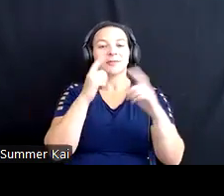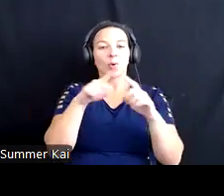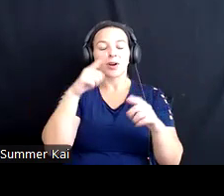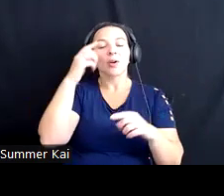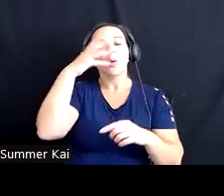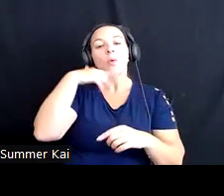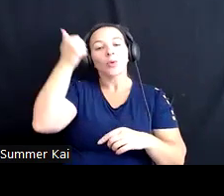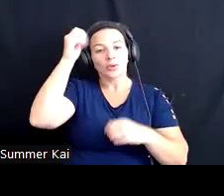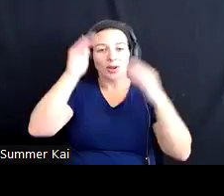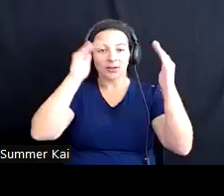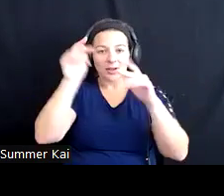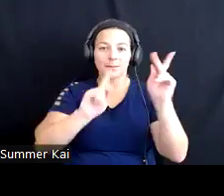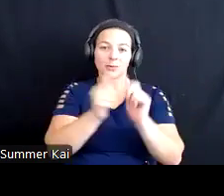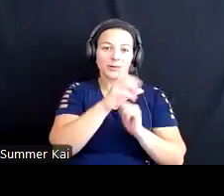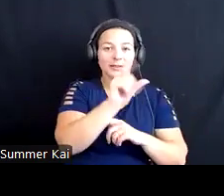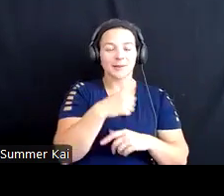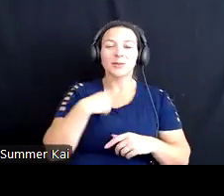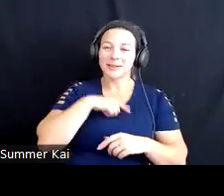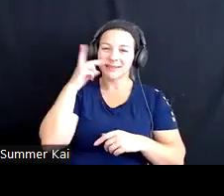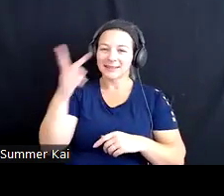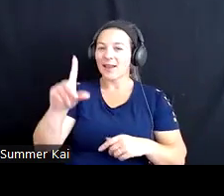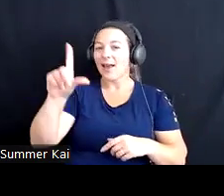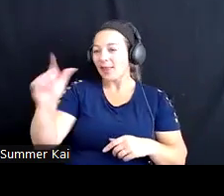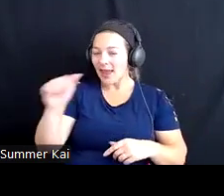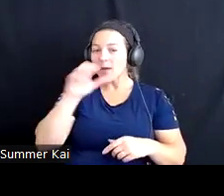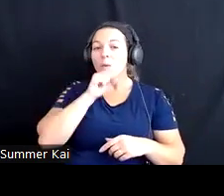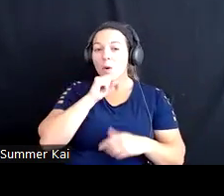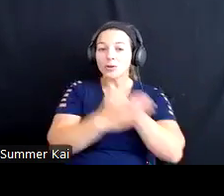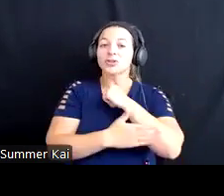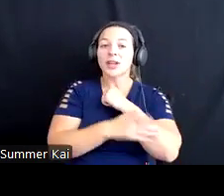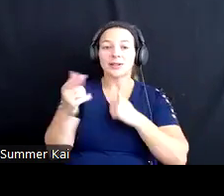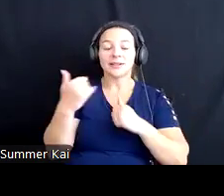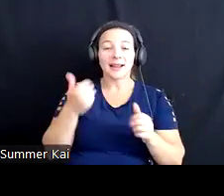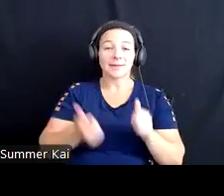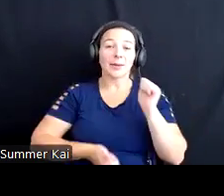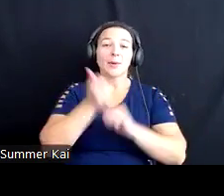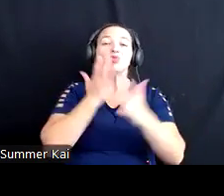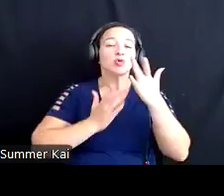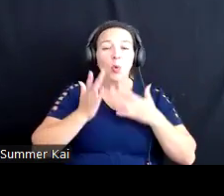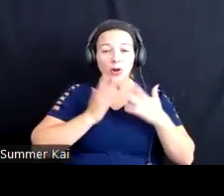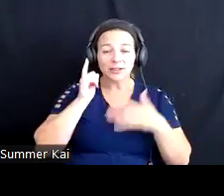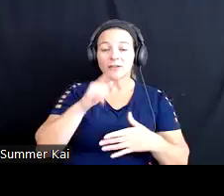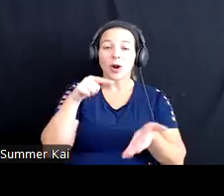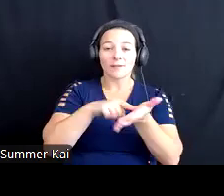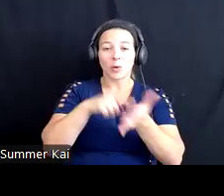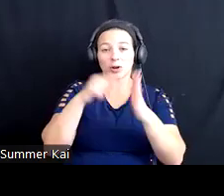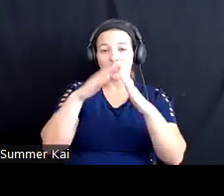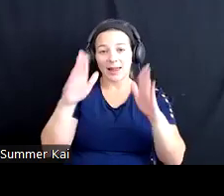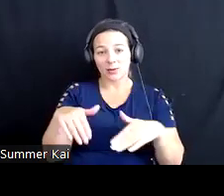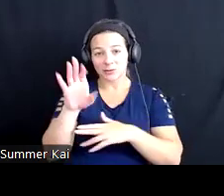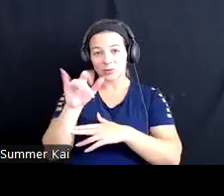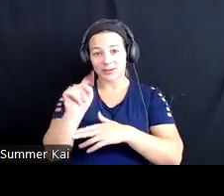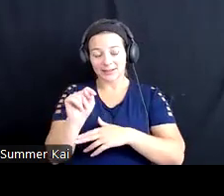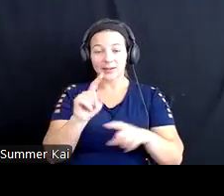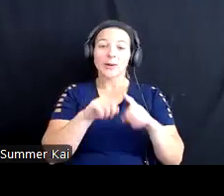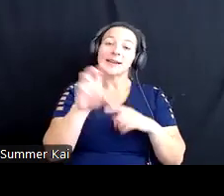disabilities. We saw that in Los Angeles and Orange counties, they have the greatest shortage of affordable housing units, whereas in San Diego and